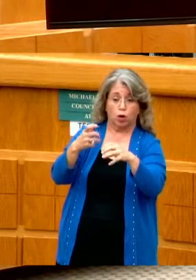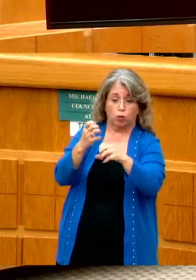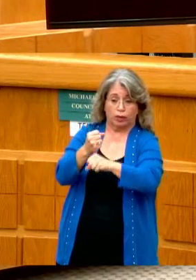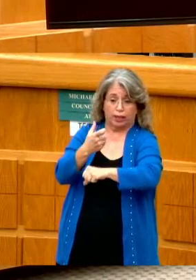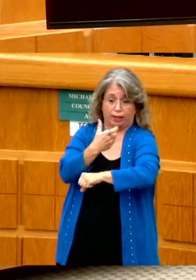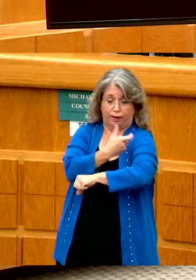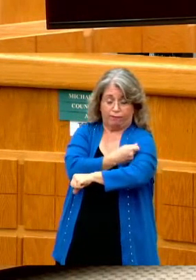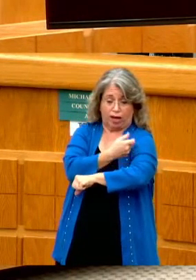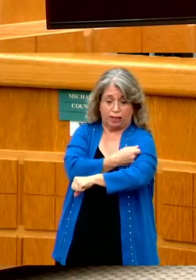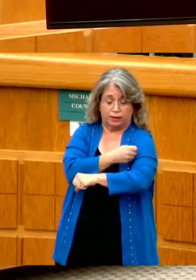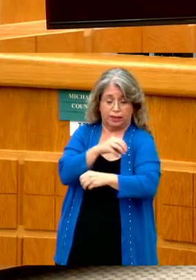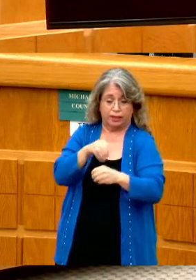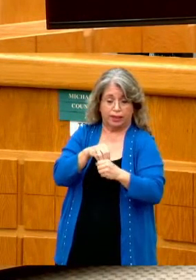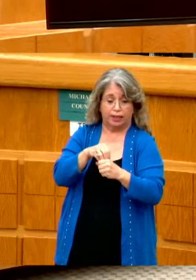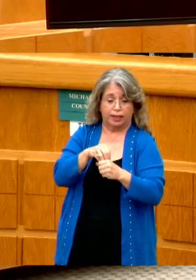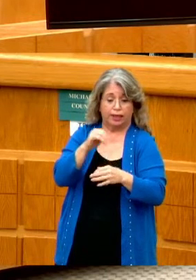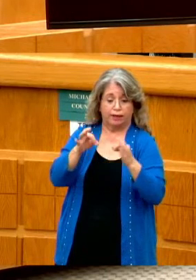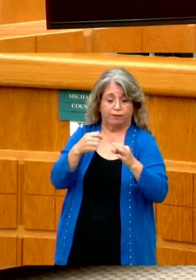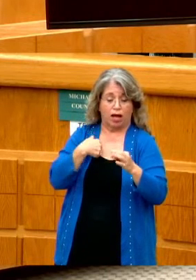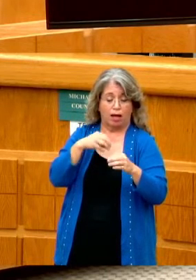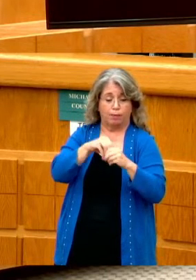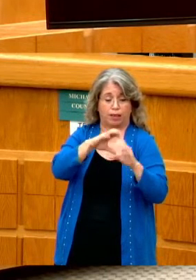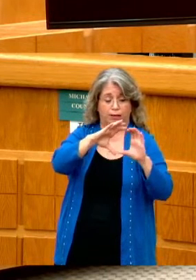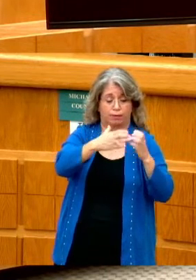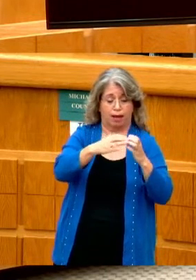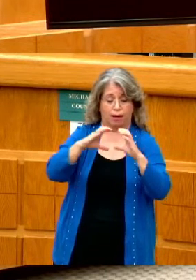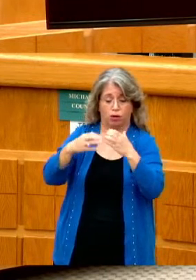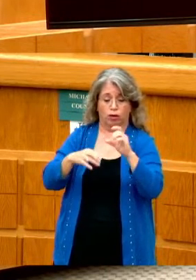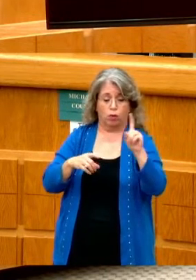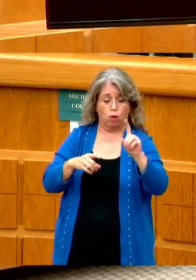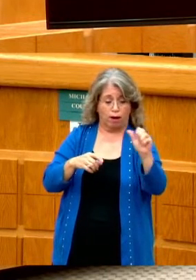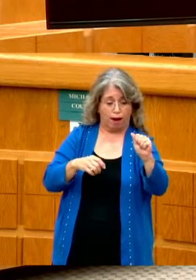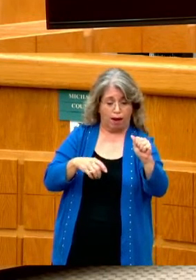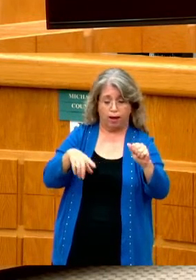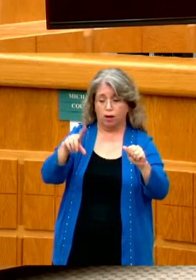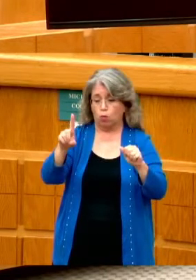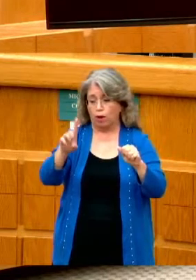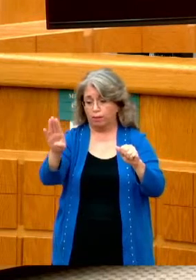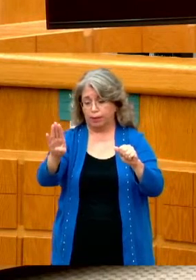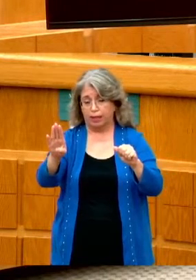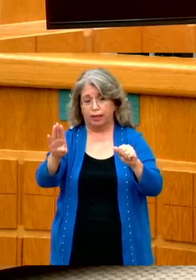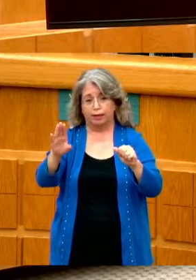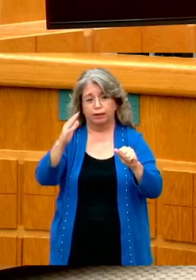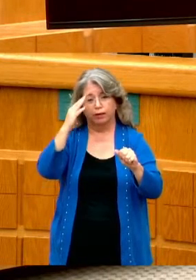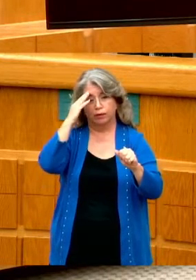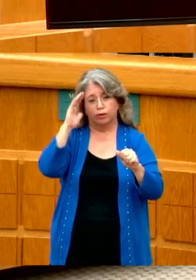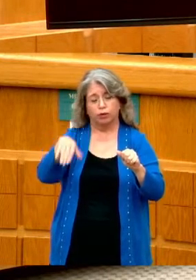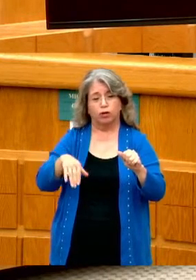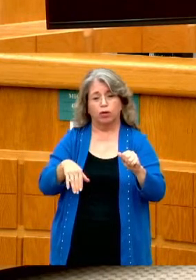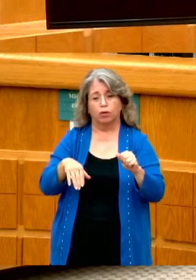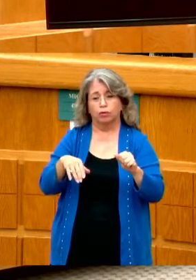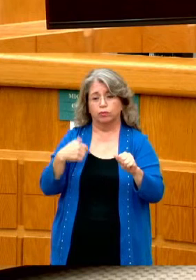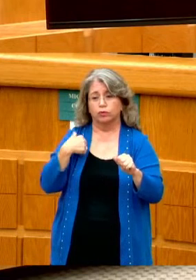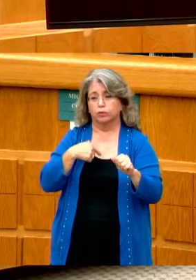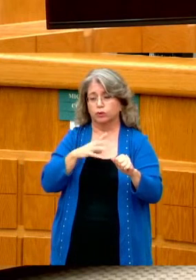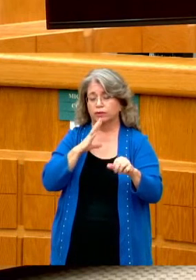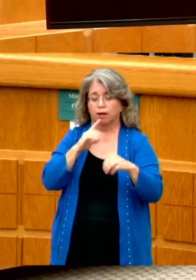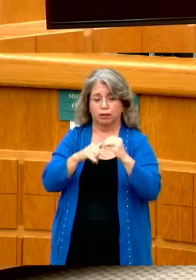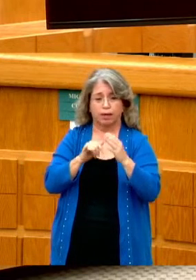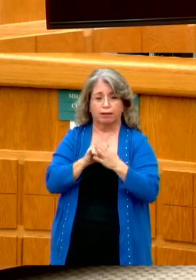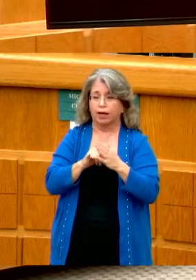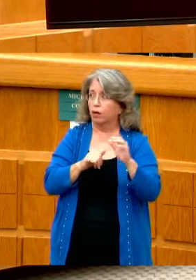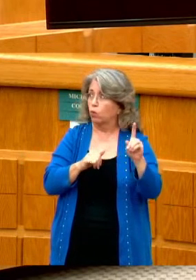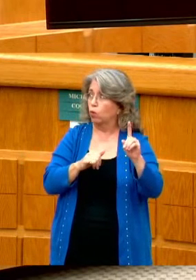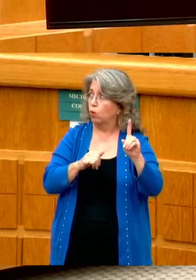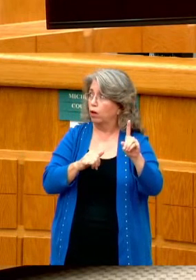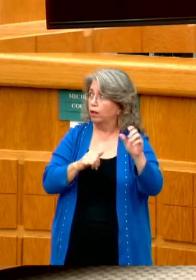phase 1A or 1B? So, and we all know the phases 1A and 1B. We've talked about them, and they should be up